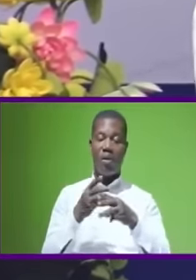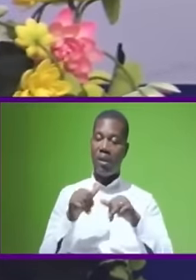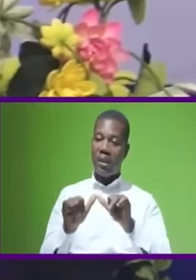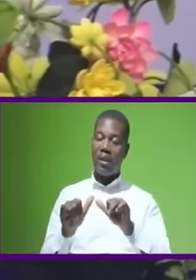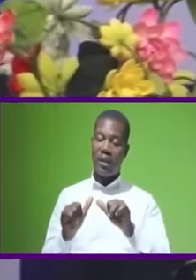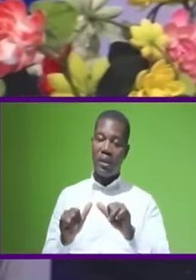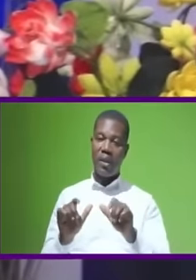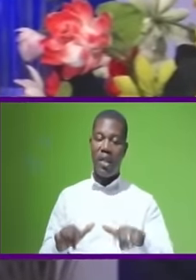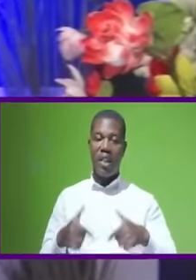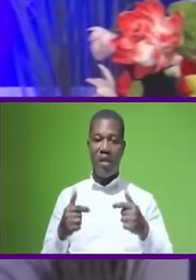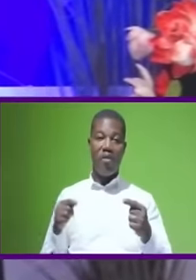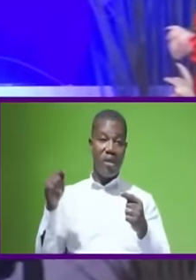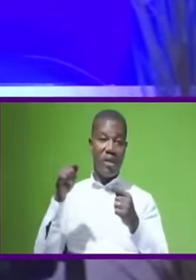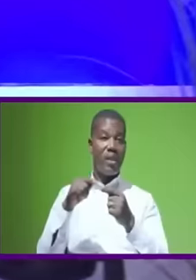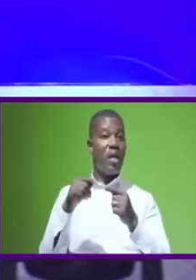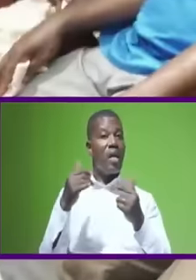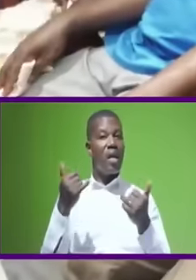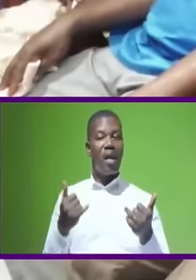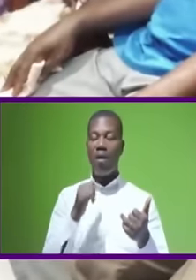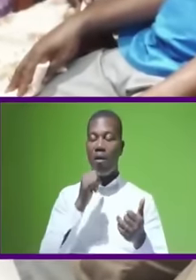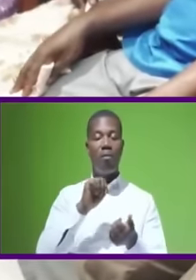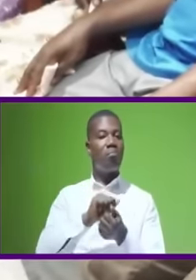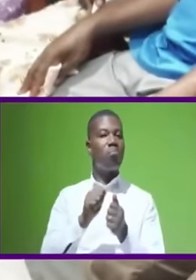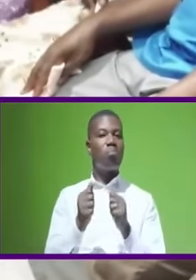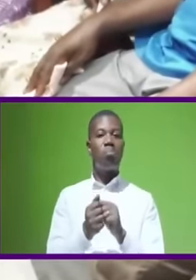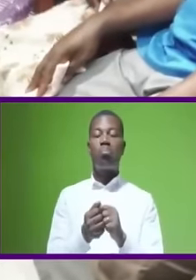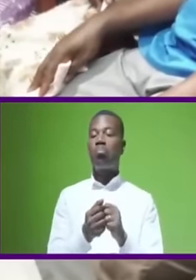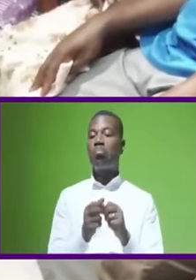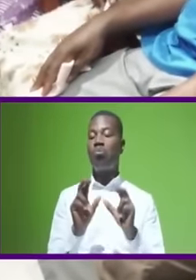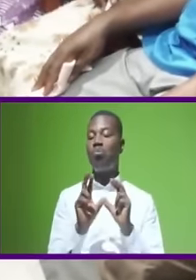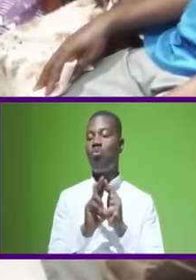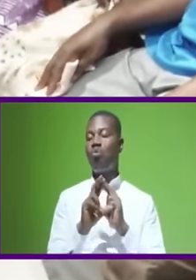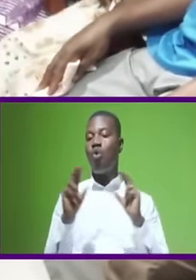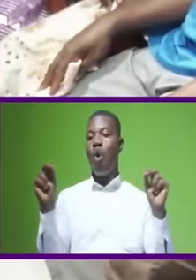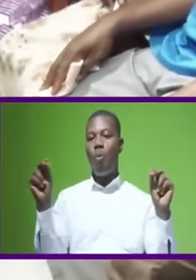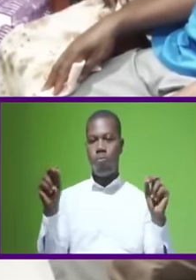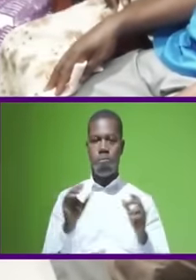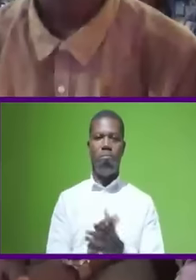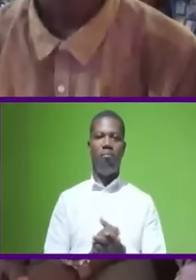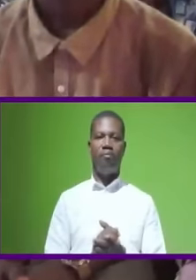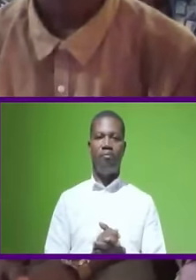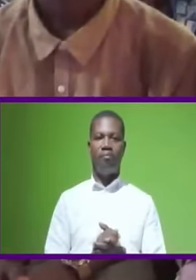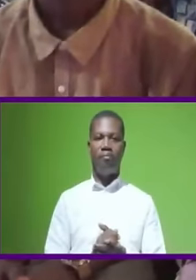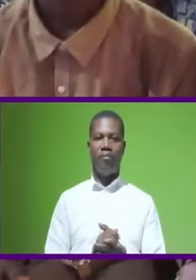Hallelujah. And it is this same world that we continue to live in up to